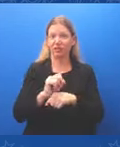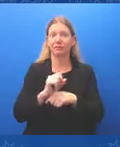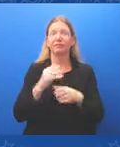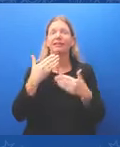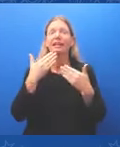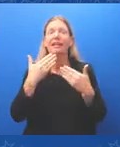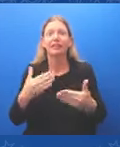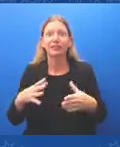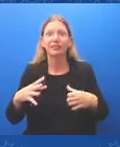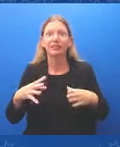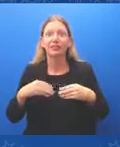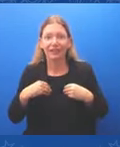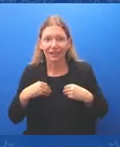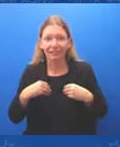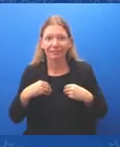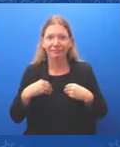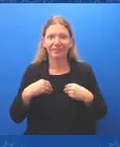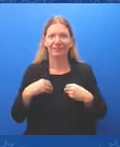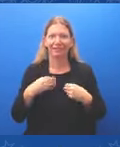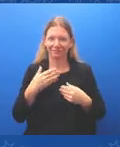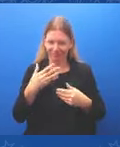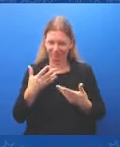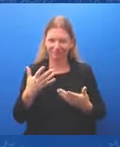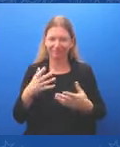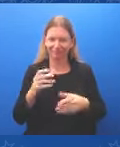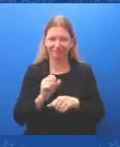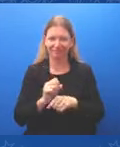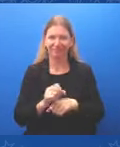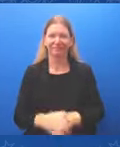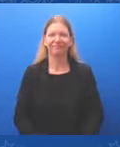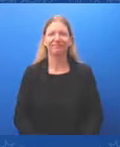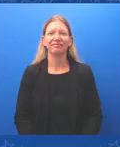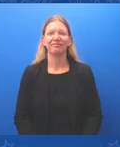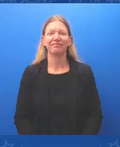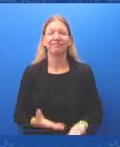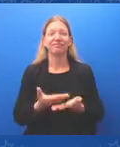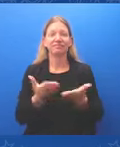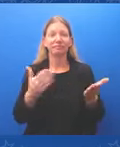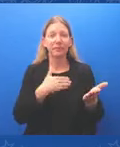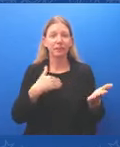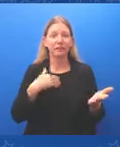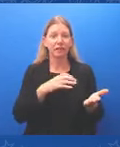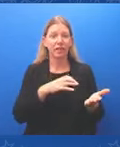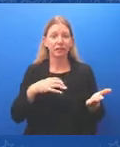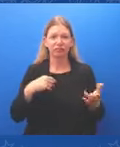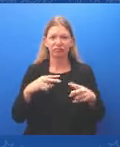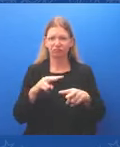Members of Congress. I'm looking around. Where are the members? Any members of Congress here? Stand up if you are.